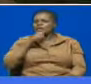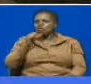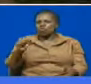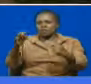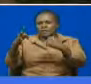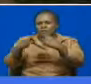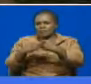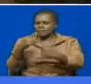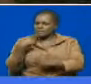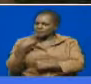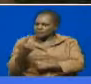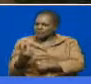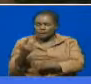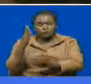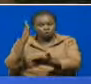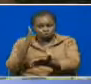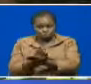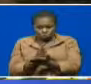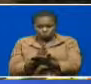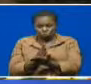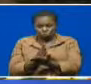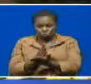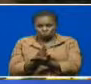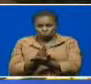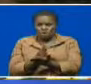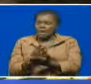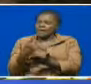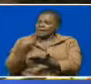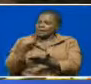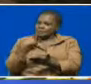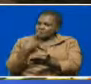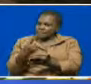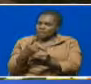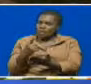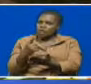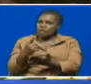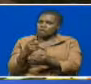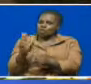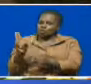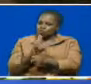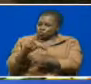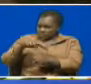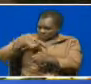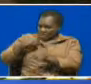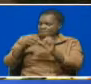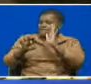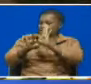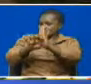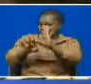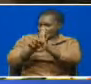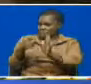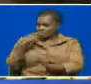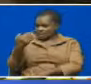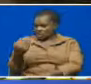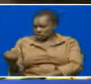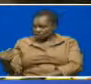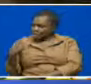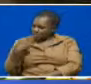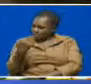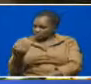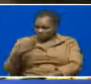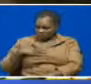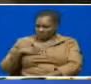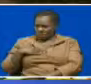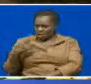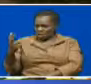I normally try to tell them the truth. Yeah. I normally try to use myself as an example. I normally tell them, look